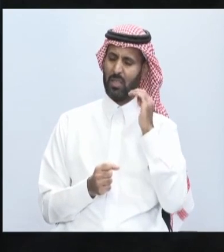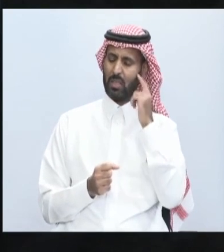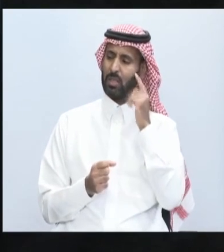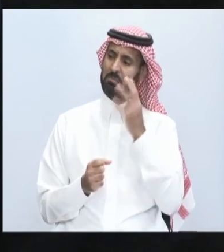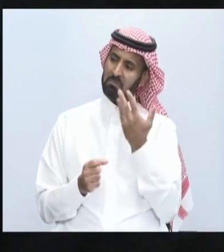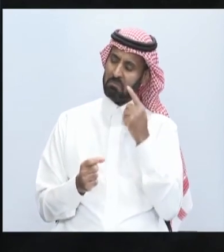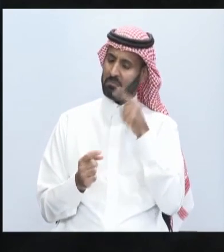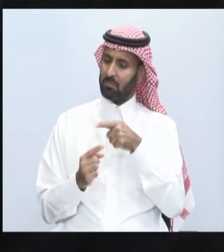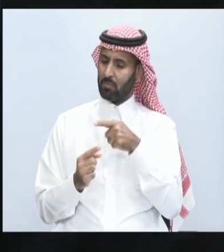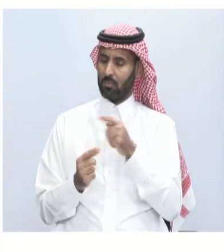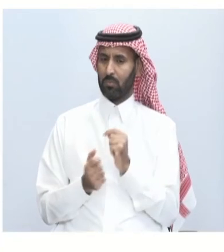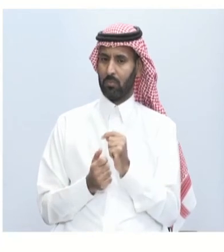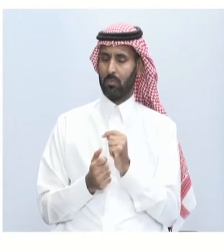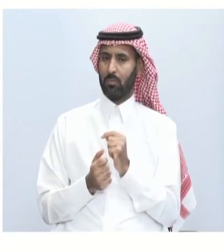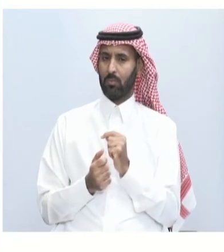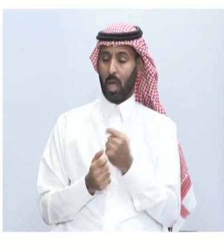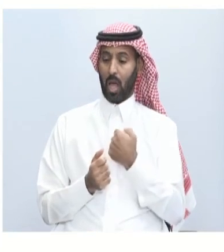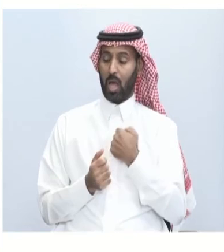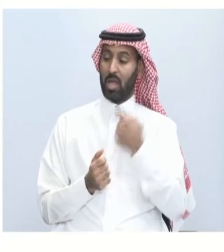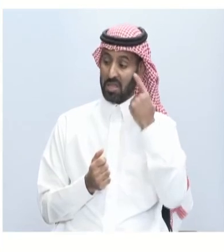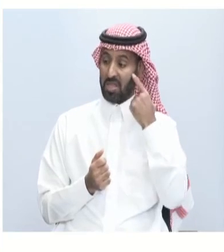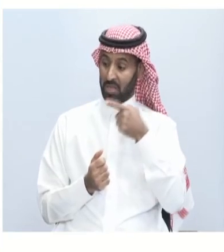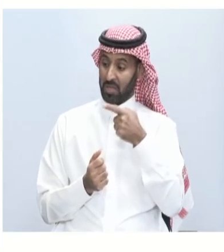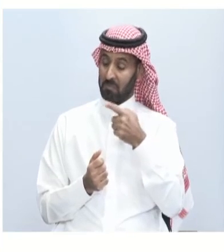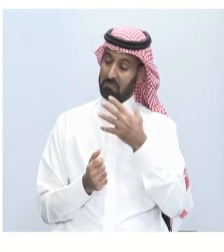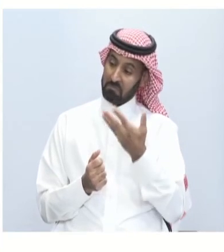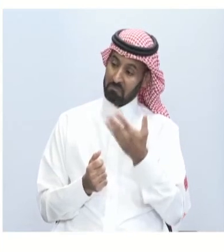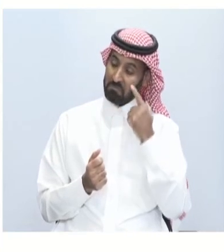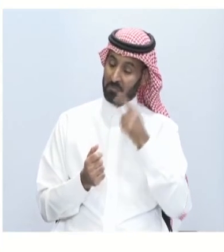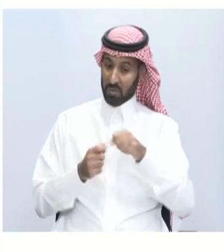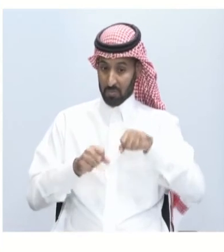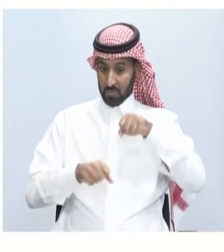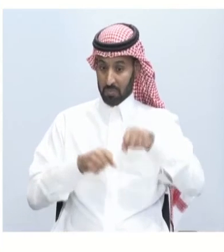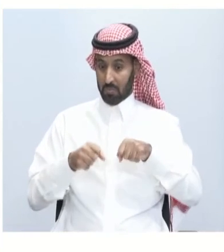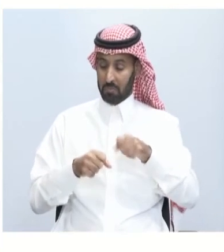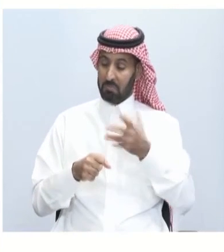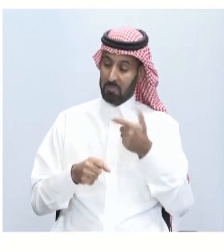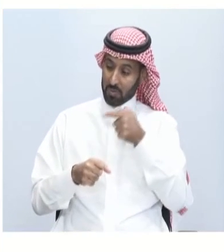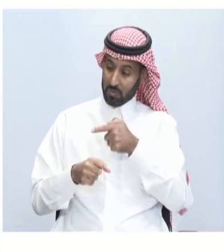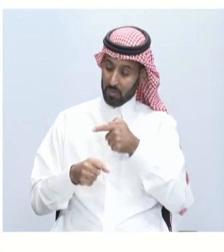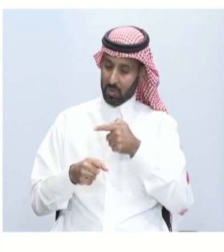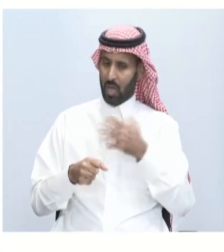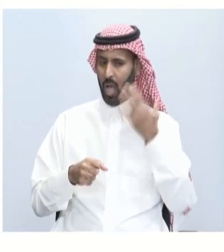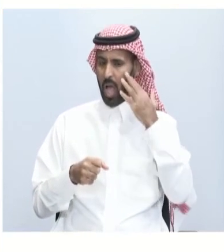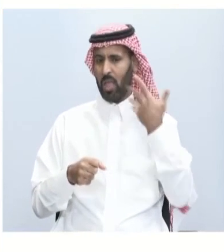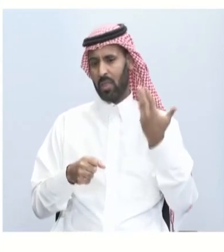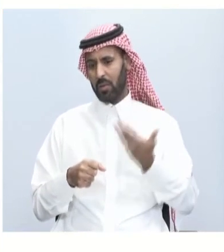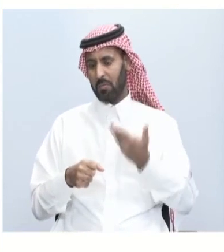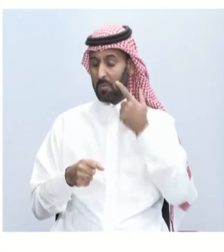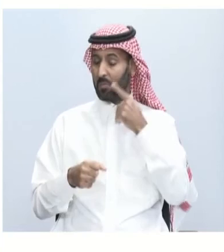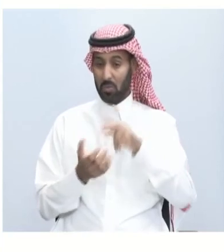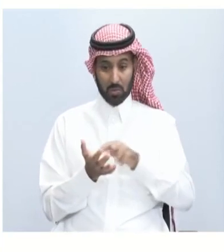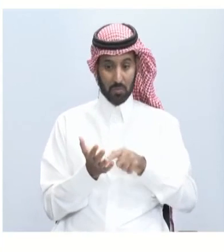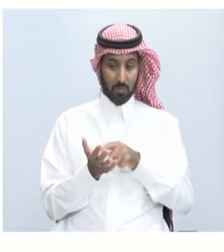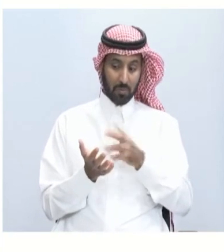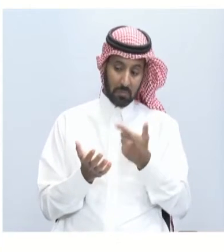guess, like for example, I think it's a bicycle, for example, I think it's a